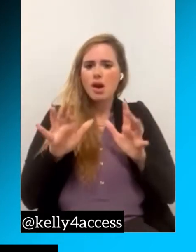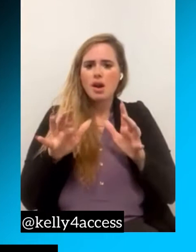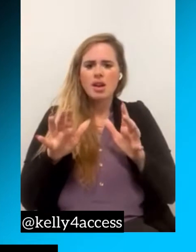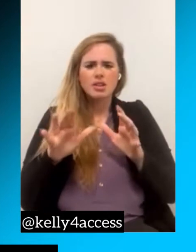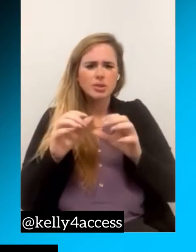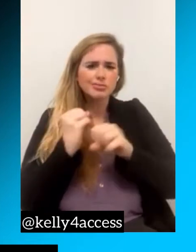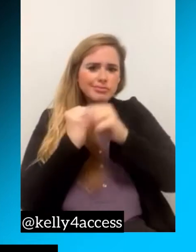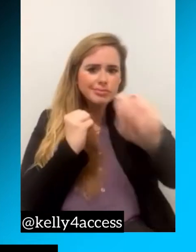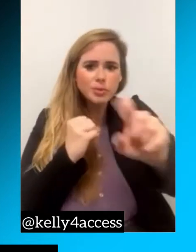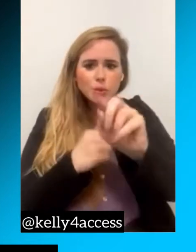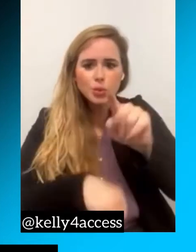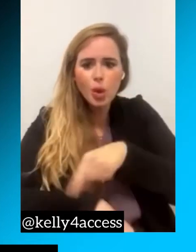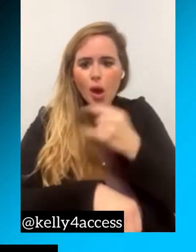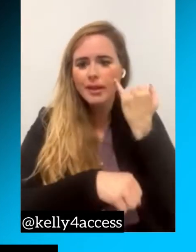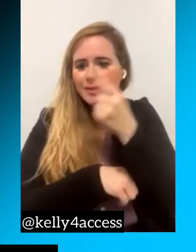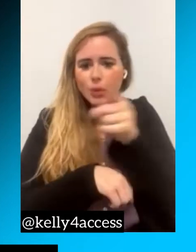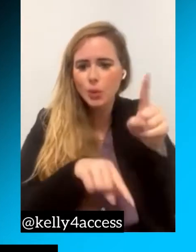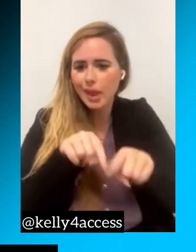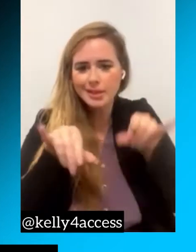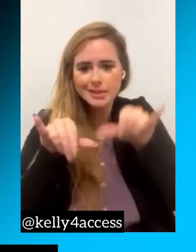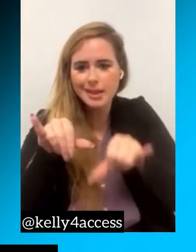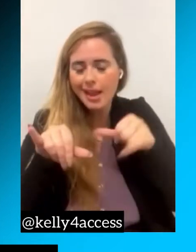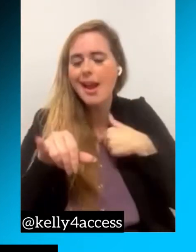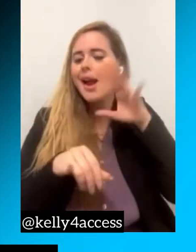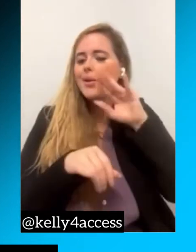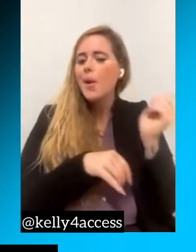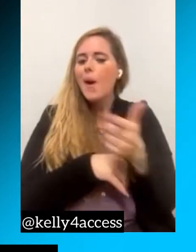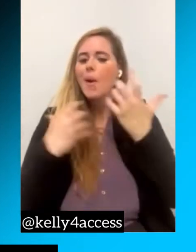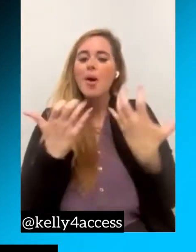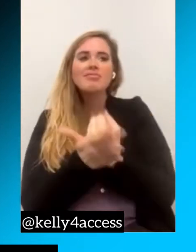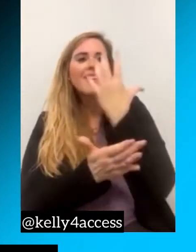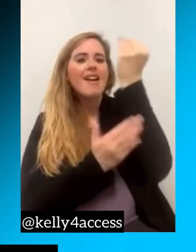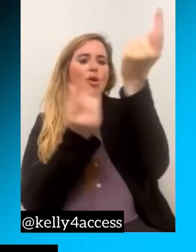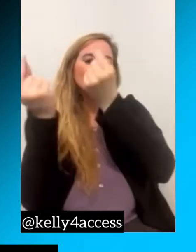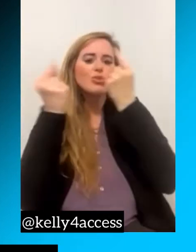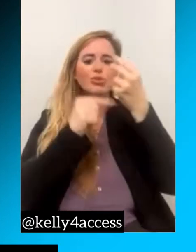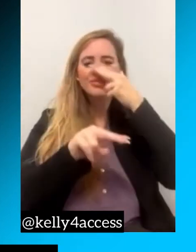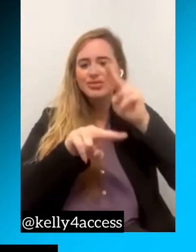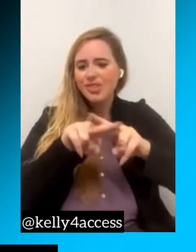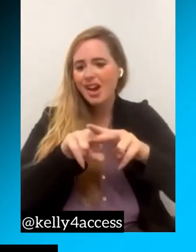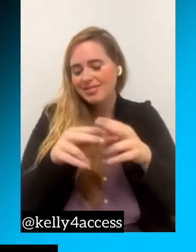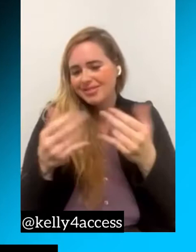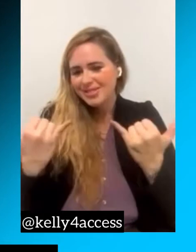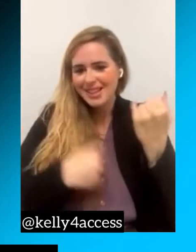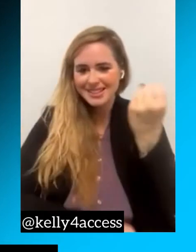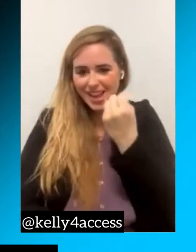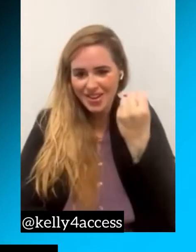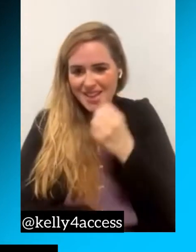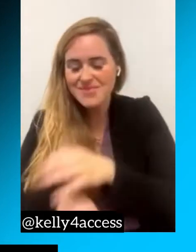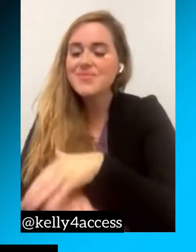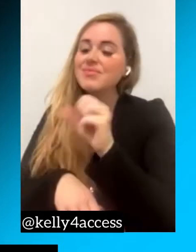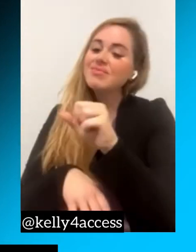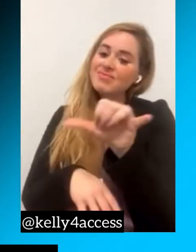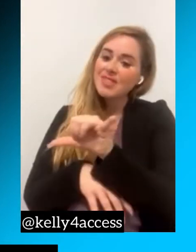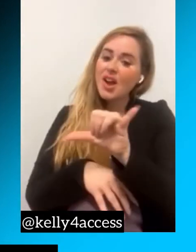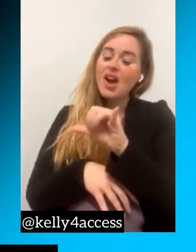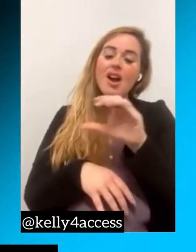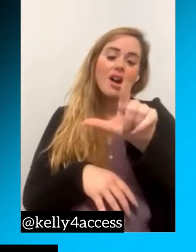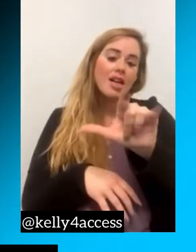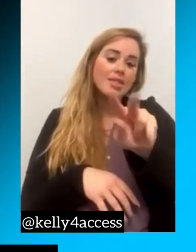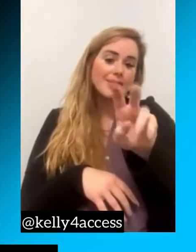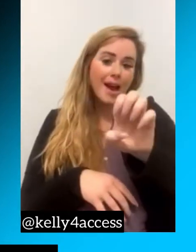they're not able to. I know we all want to have fun Saturdays in this. And also the live streams will be on